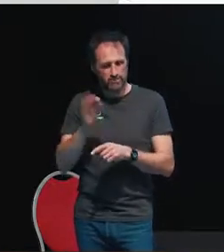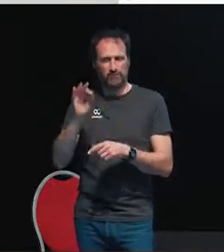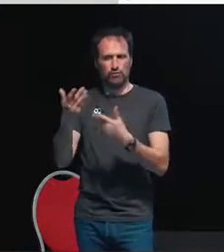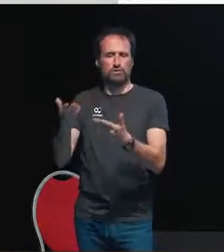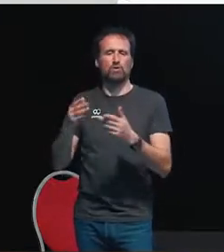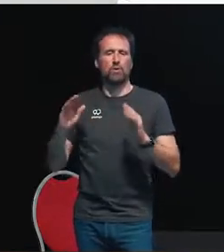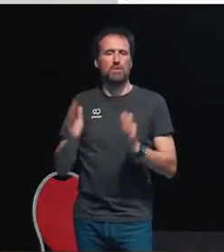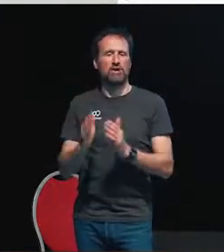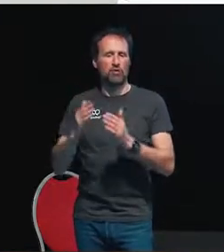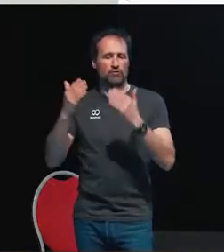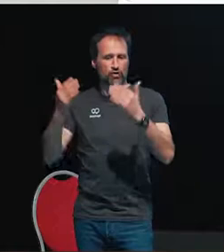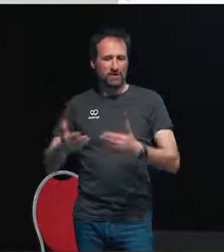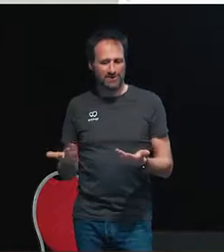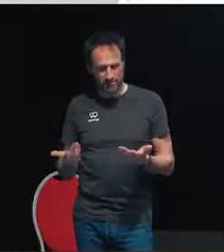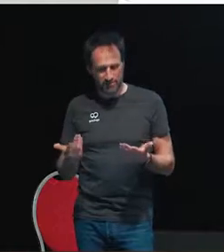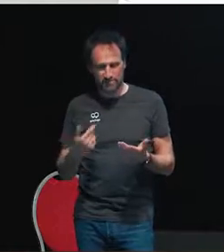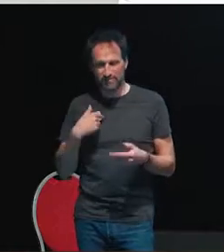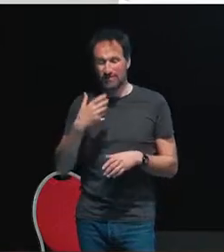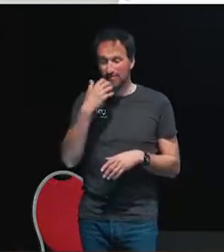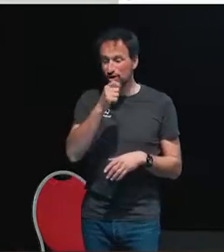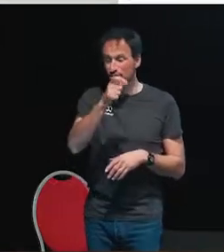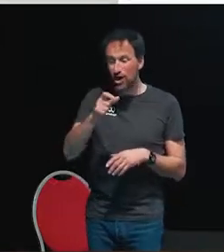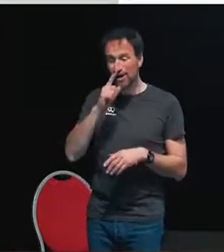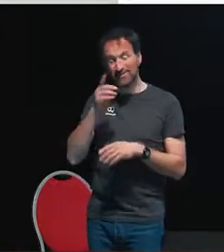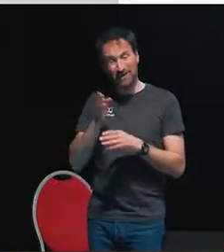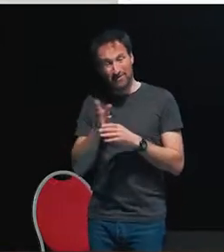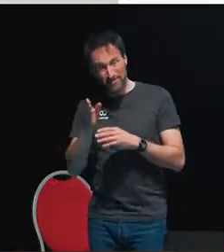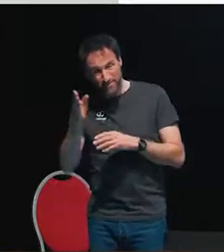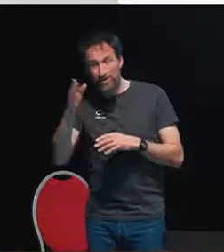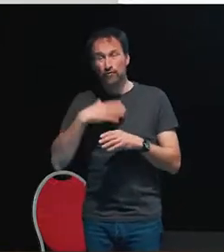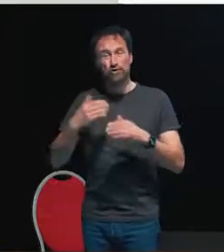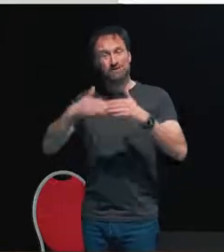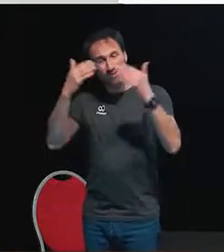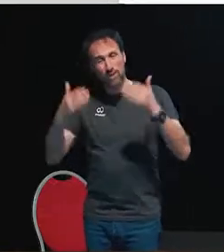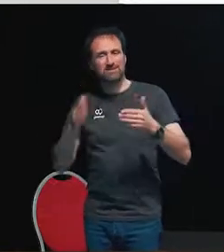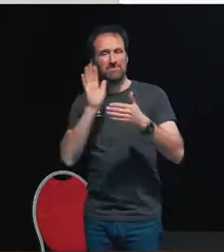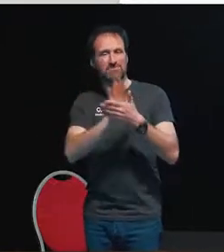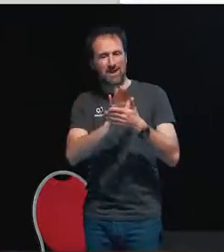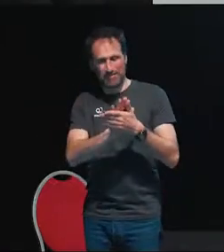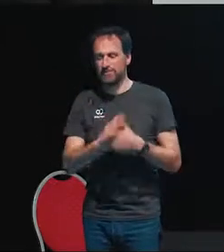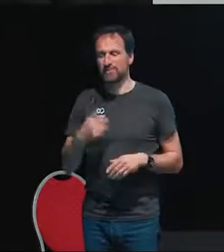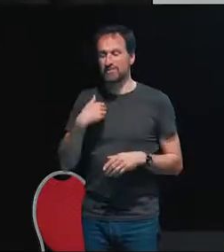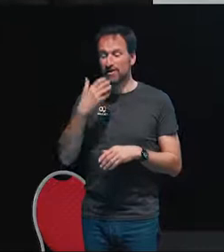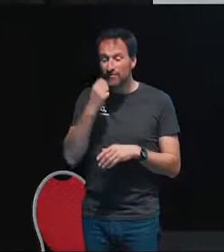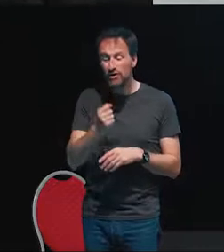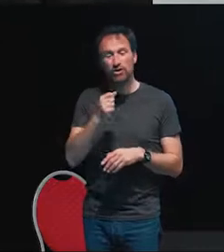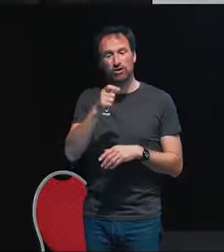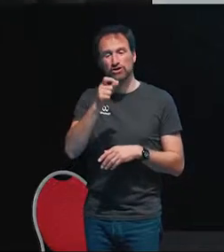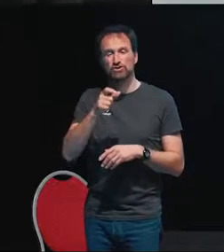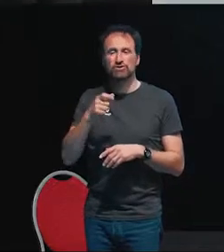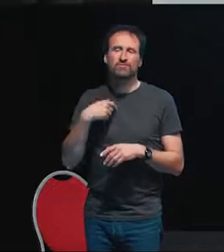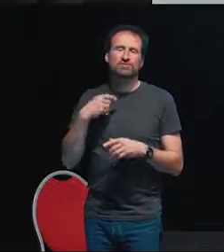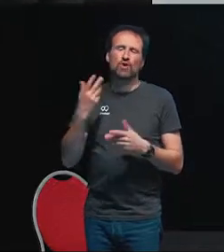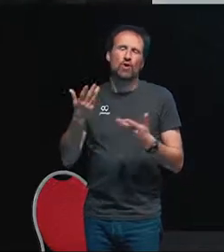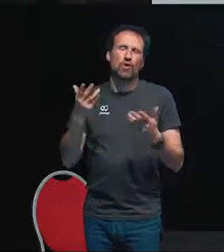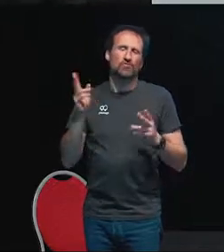experience so people don't need to reload the page when they navigate we want that the developers experience is really great because we are so spoiled in the front-end